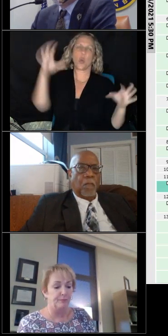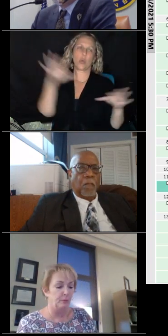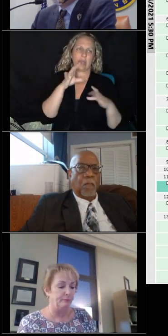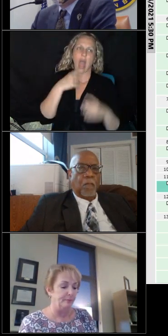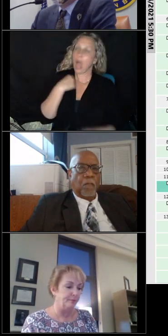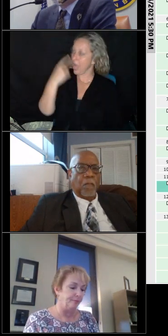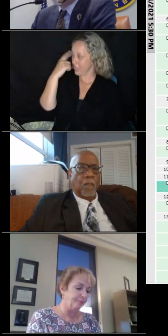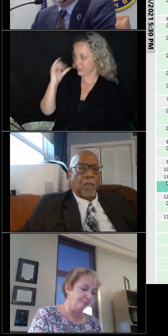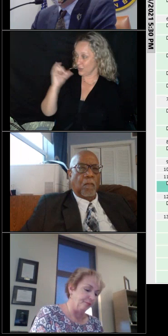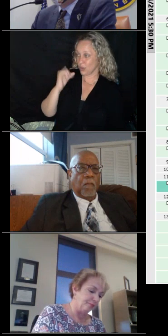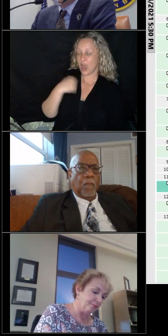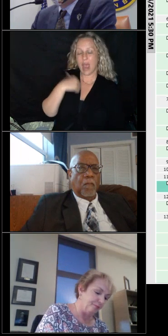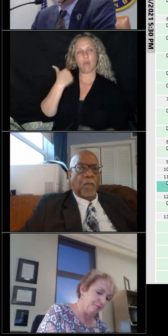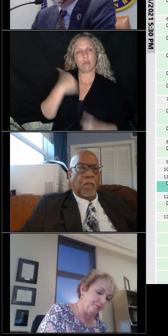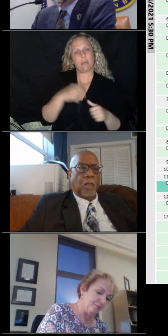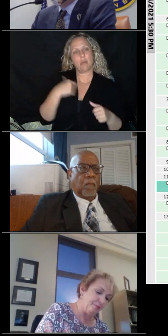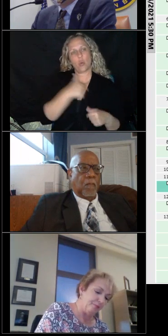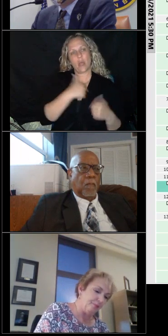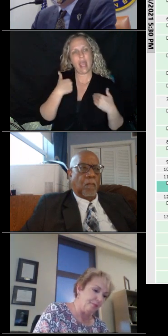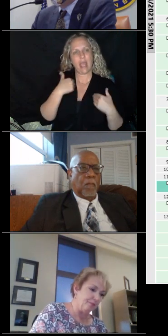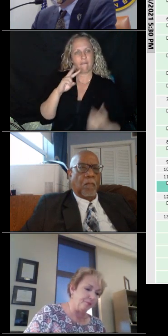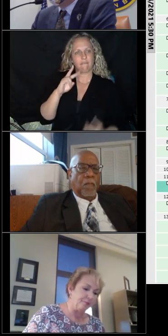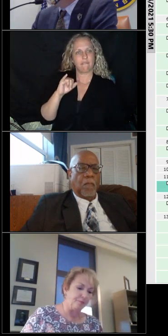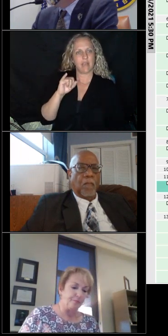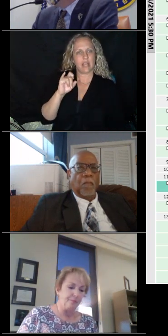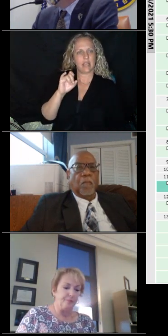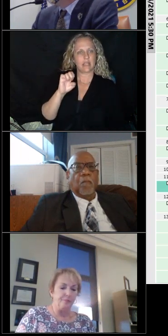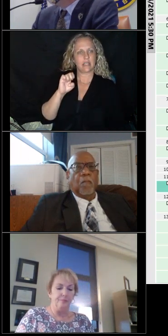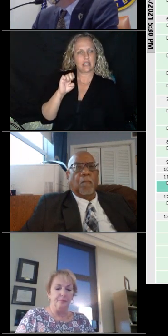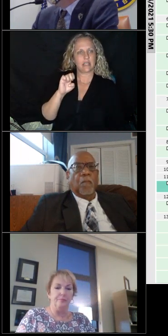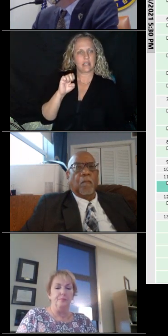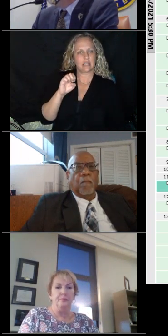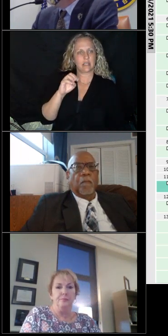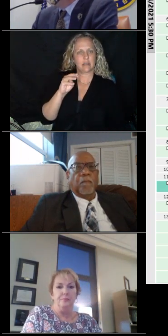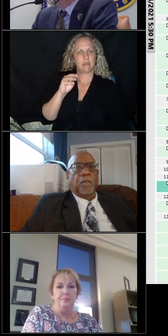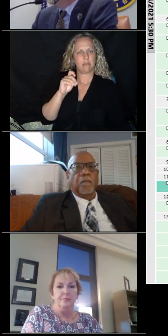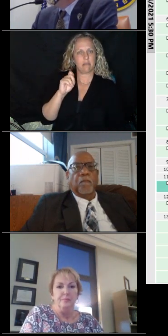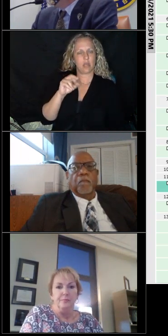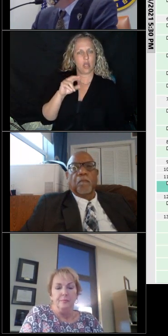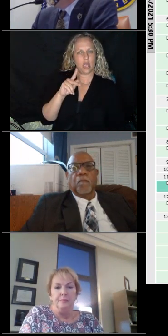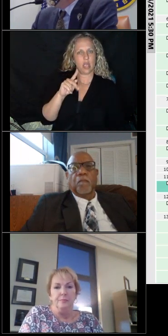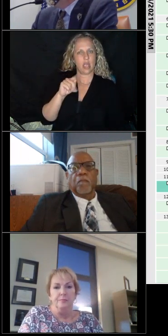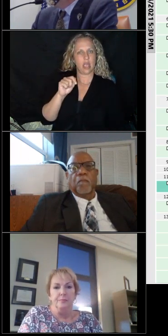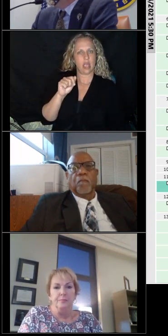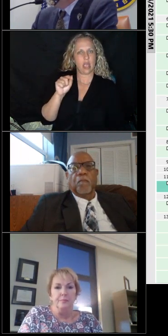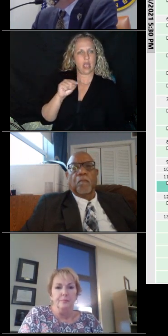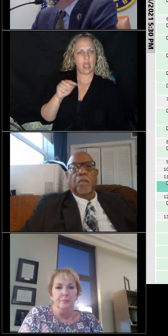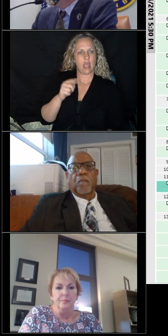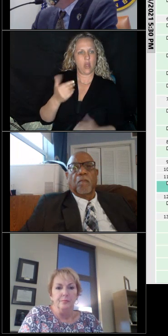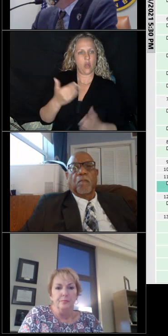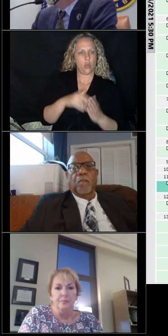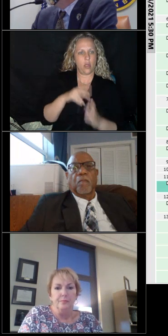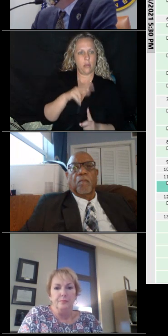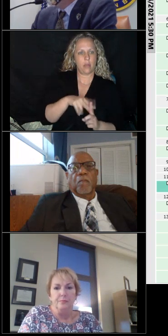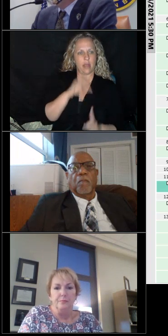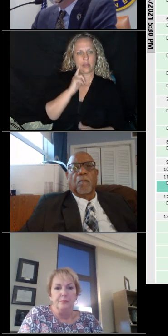I remember when we had Vice Mayor Katz for maybe a couple hours reapply because we did pass this